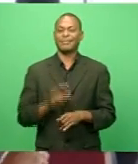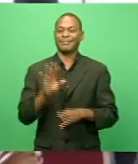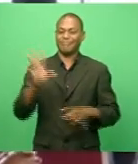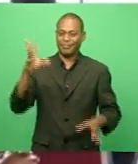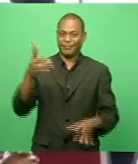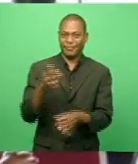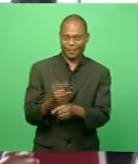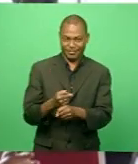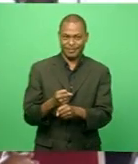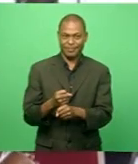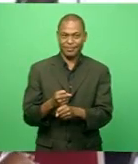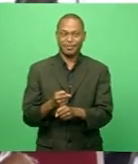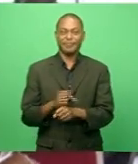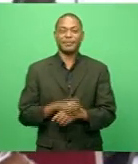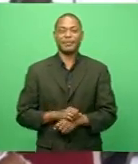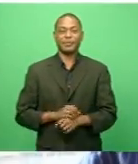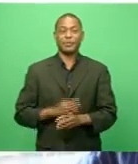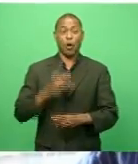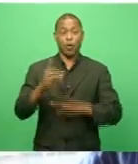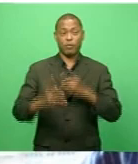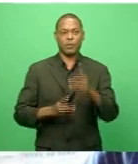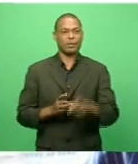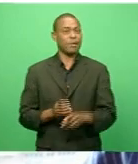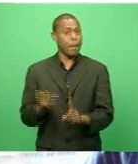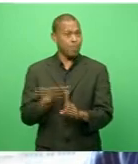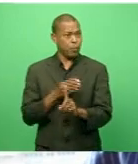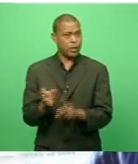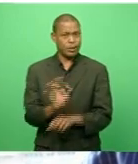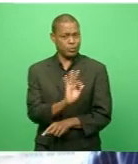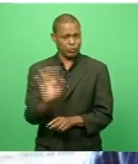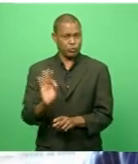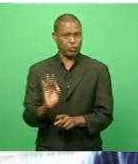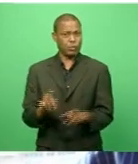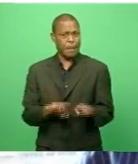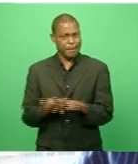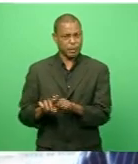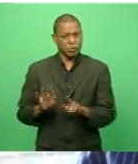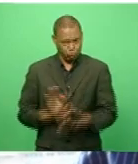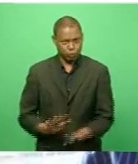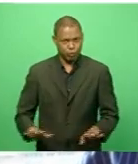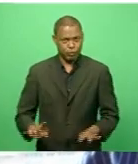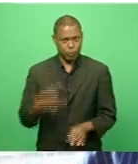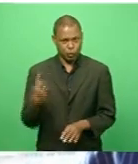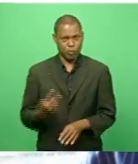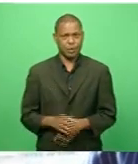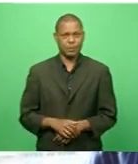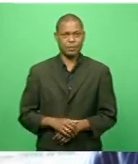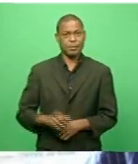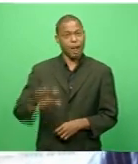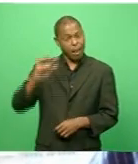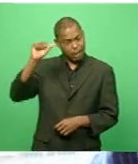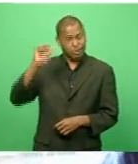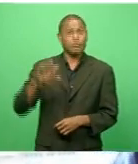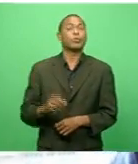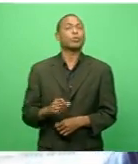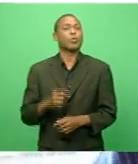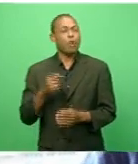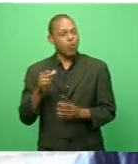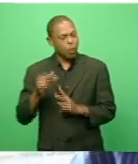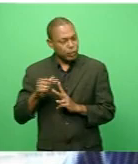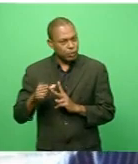in schools. Bullying does not necessarily mean it is only with the children. Adults also bully